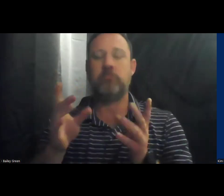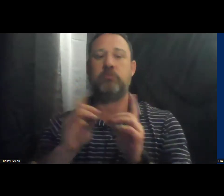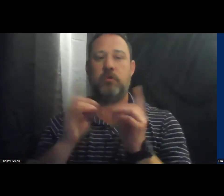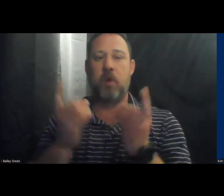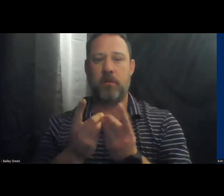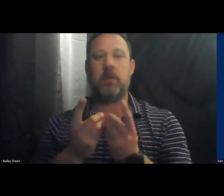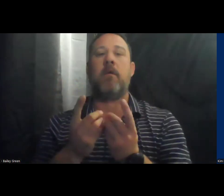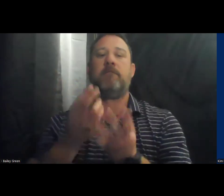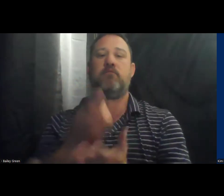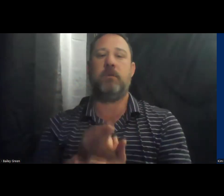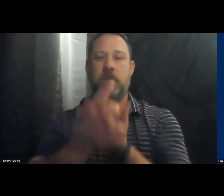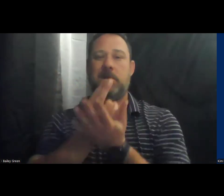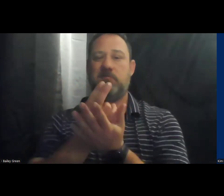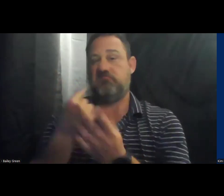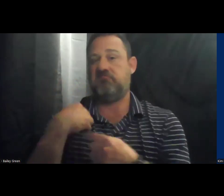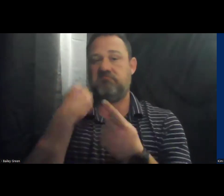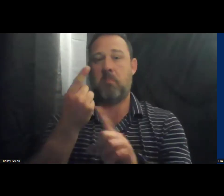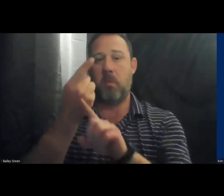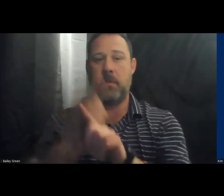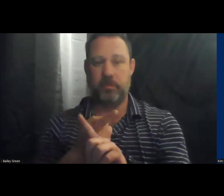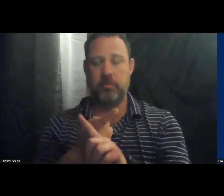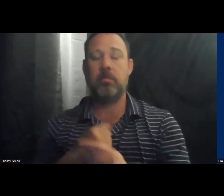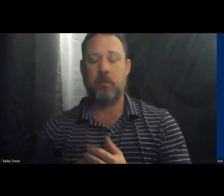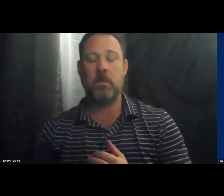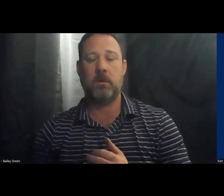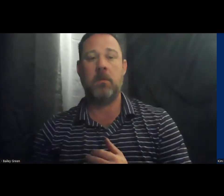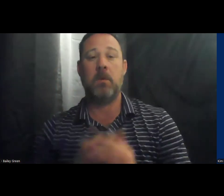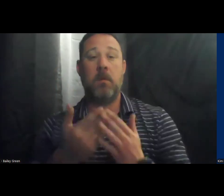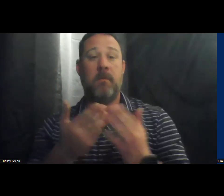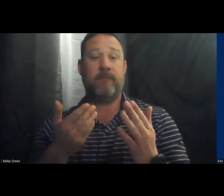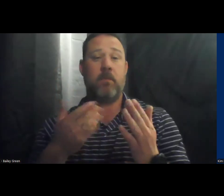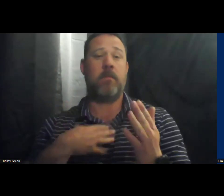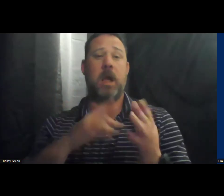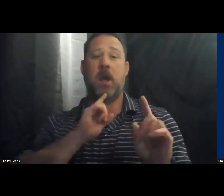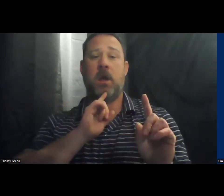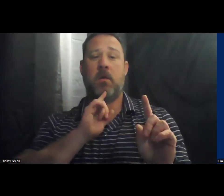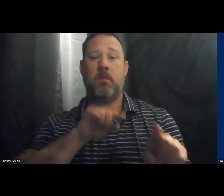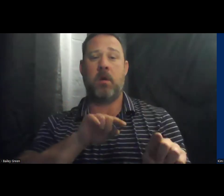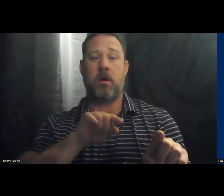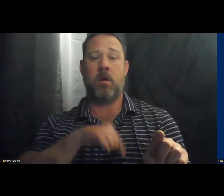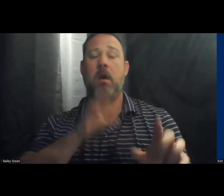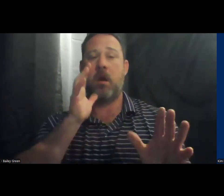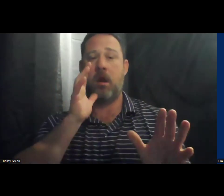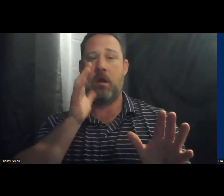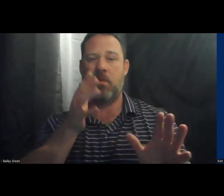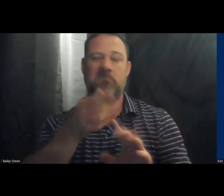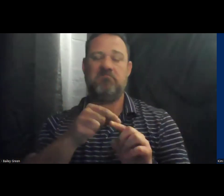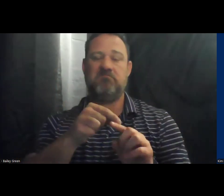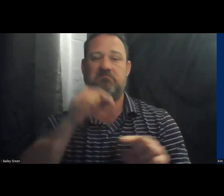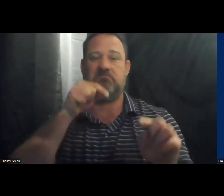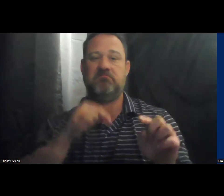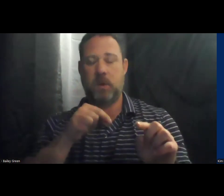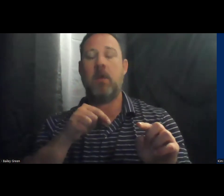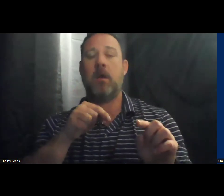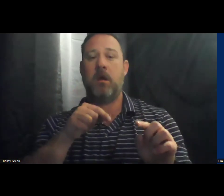Rehabilitation for a little over a month now. And before I get into my own remarks, I'm just going to take a half of a step back